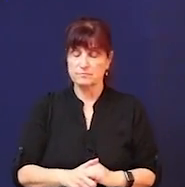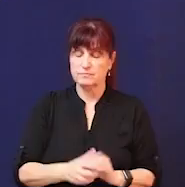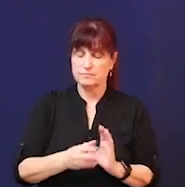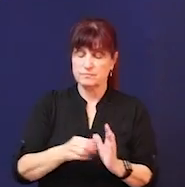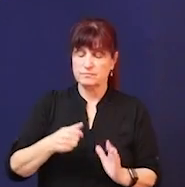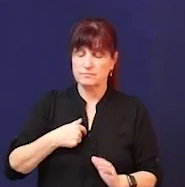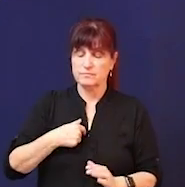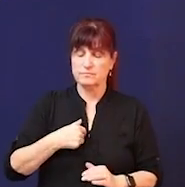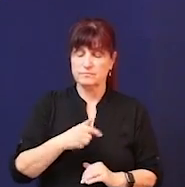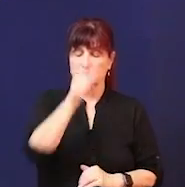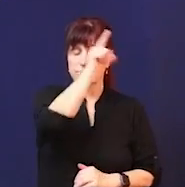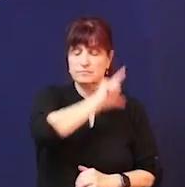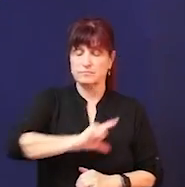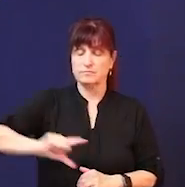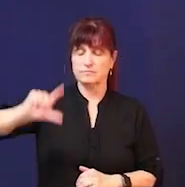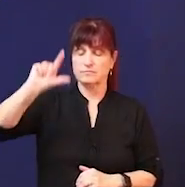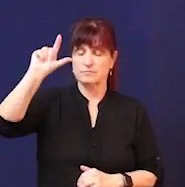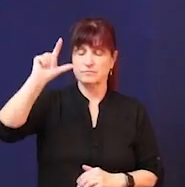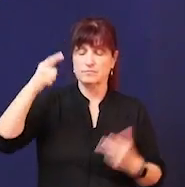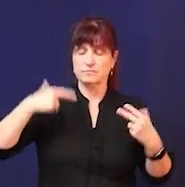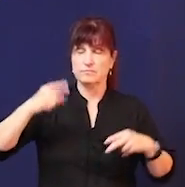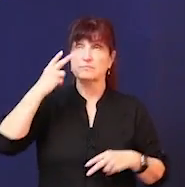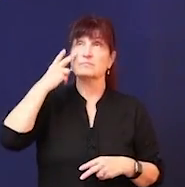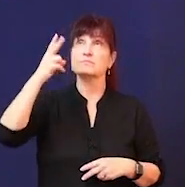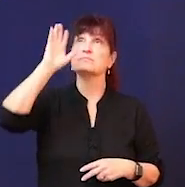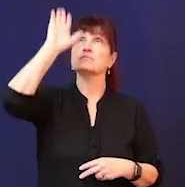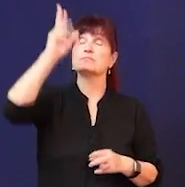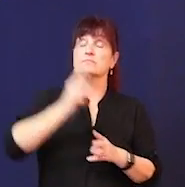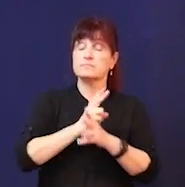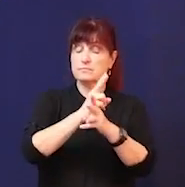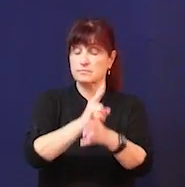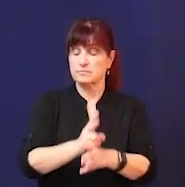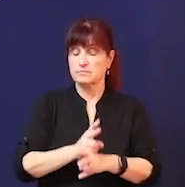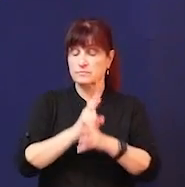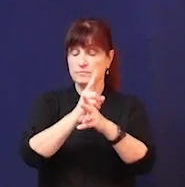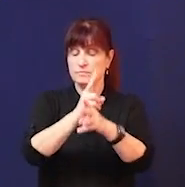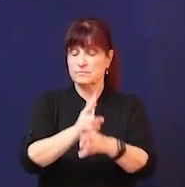heaven. Lord, let us see your